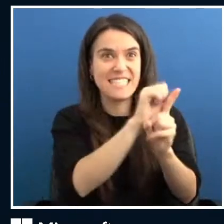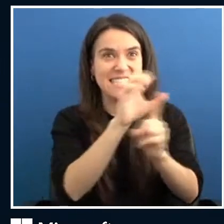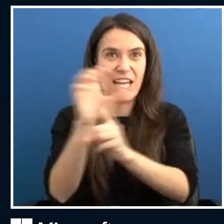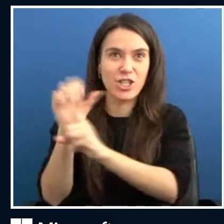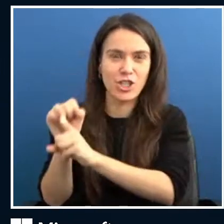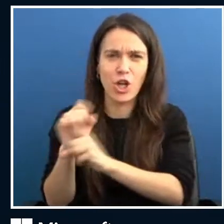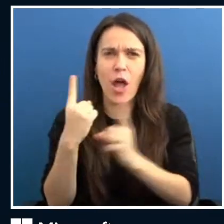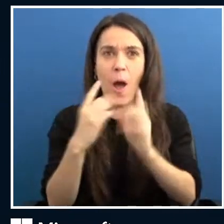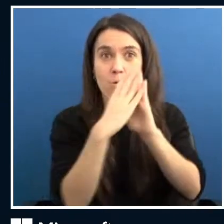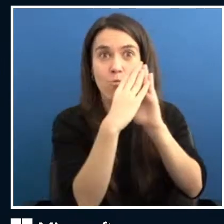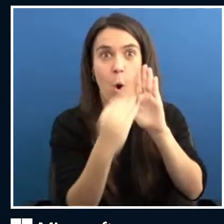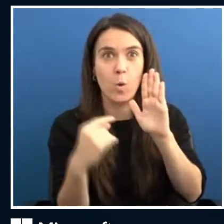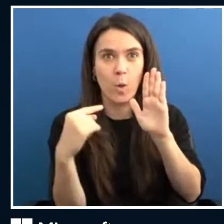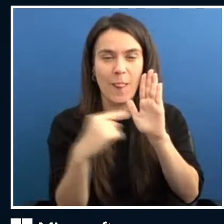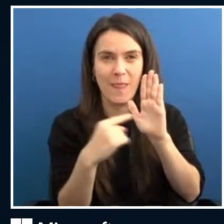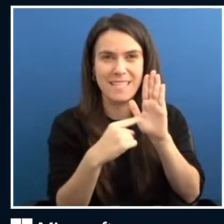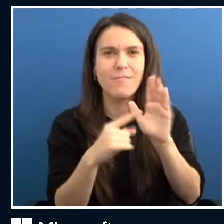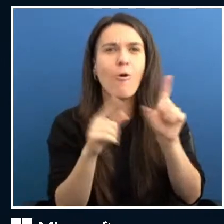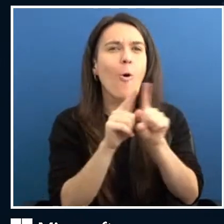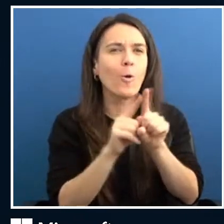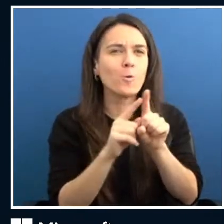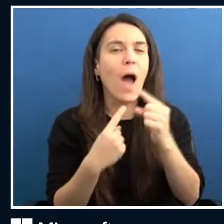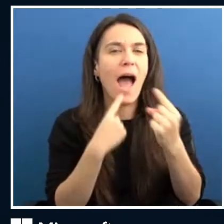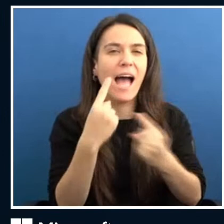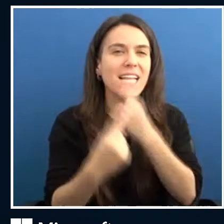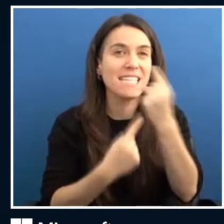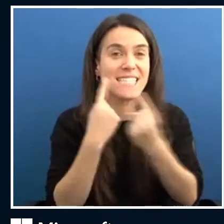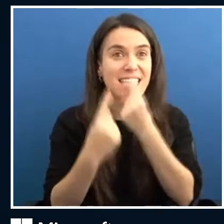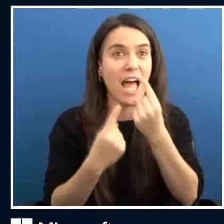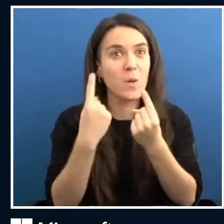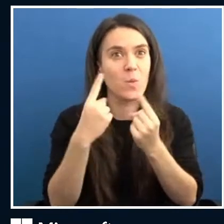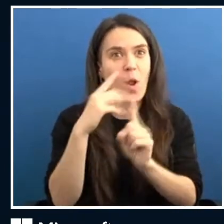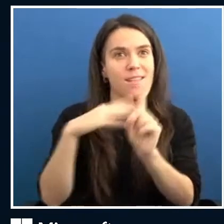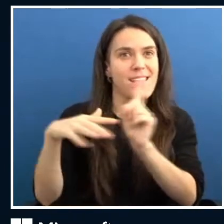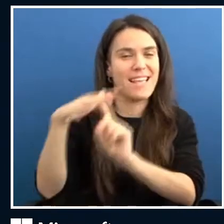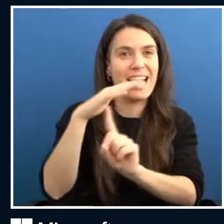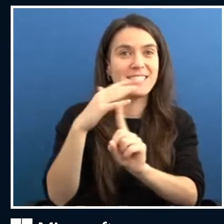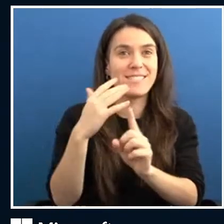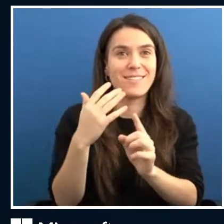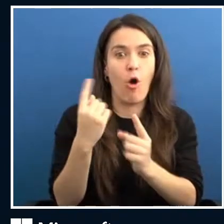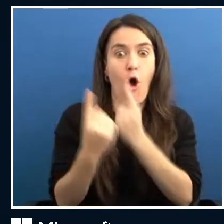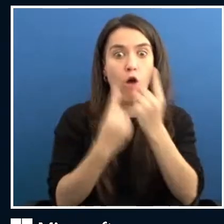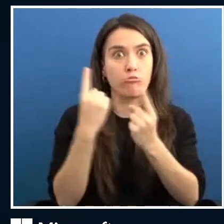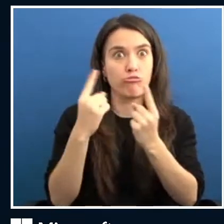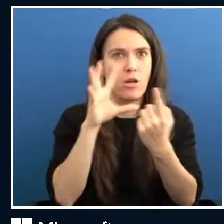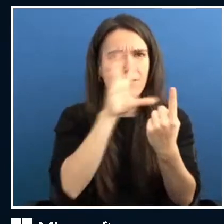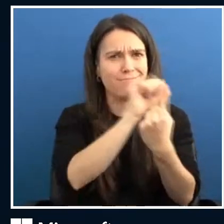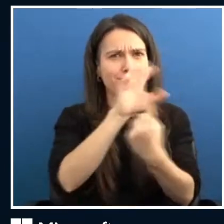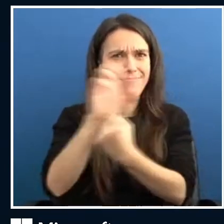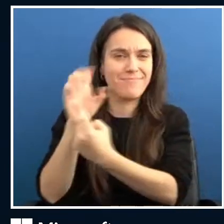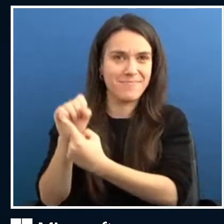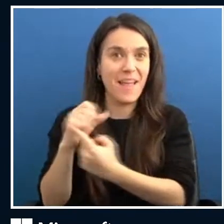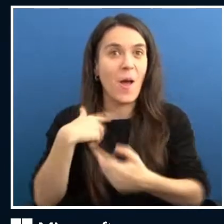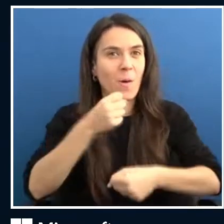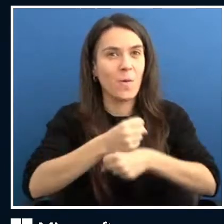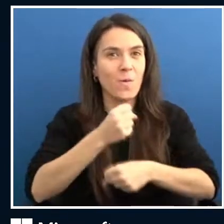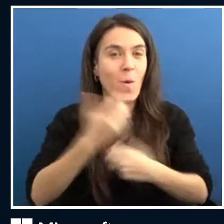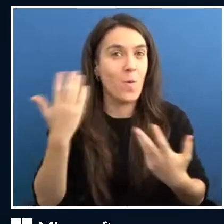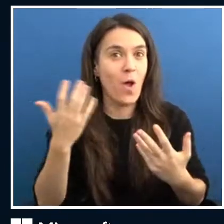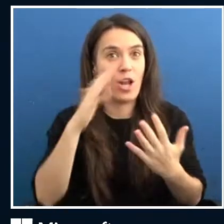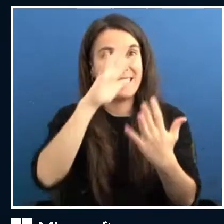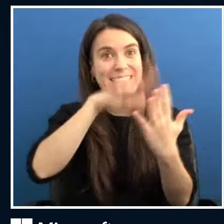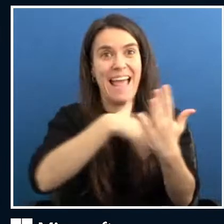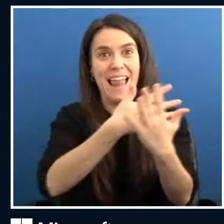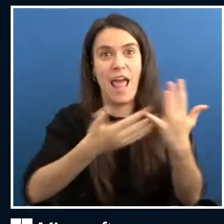and I'll also discuss a use case of object detection that I worked on, which is a sign language detection